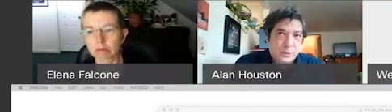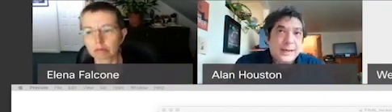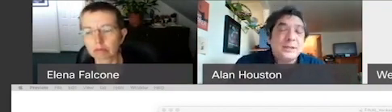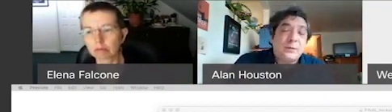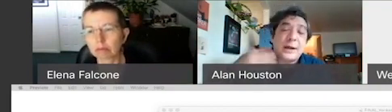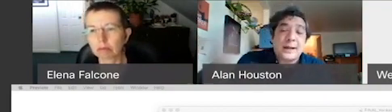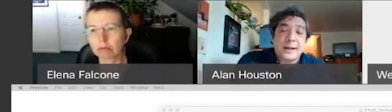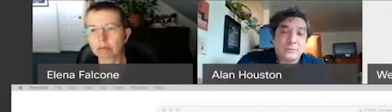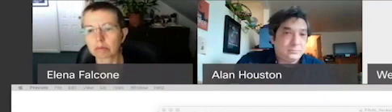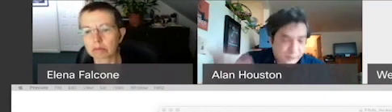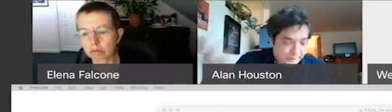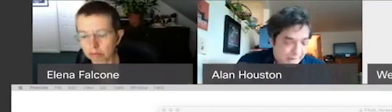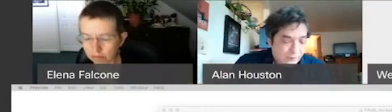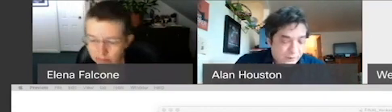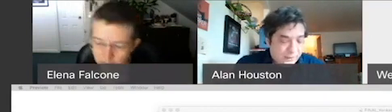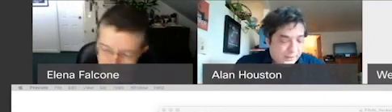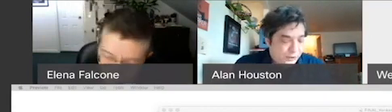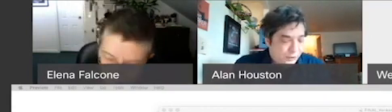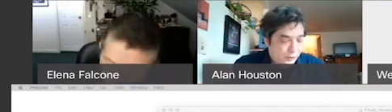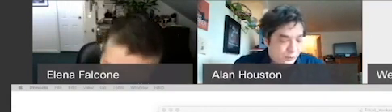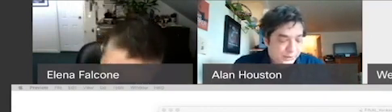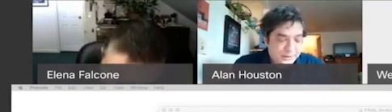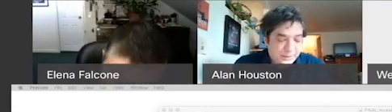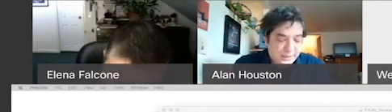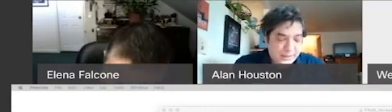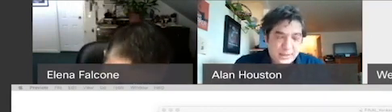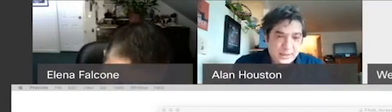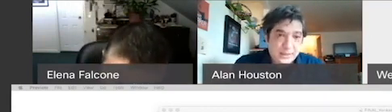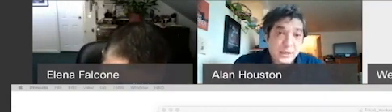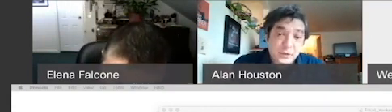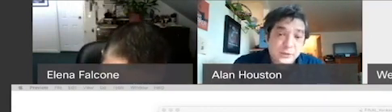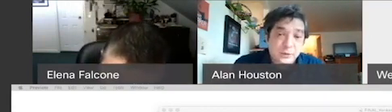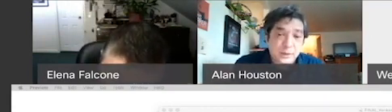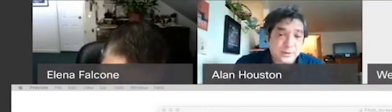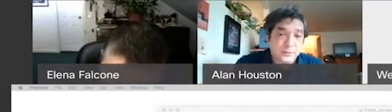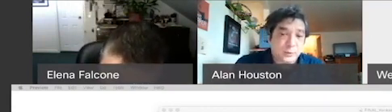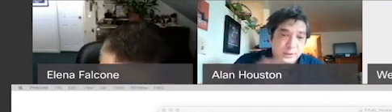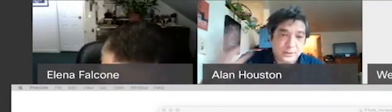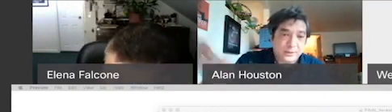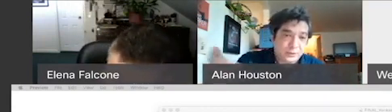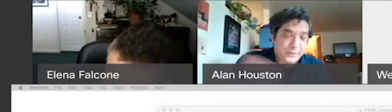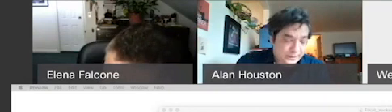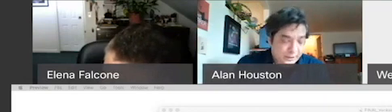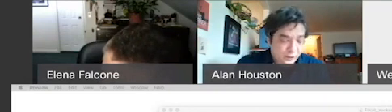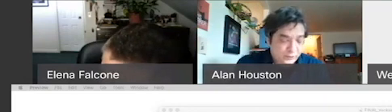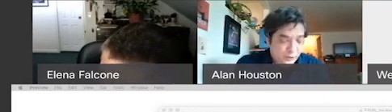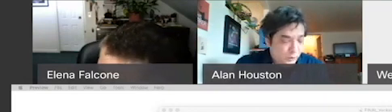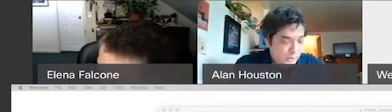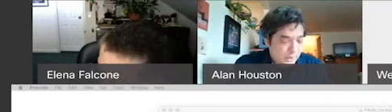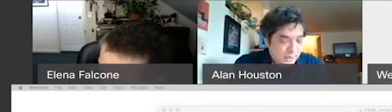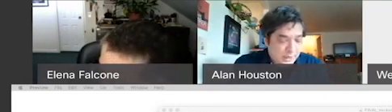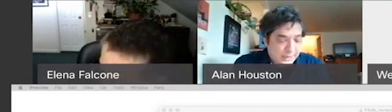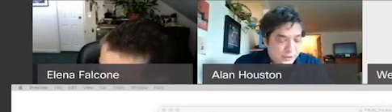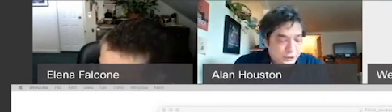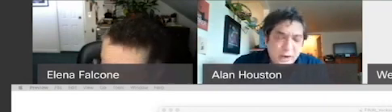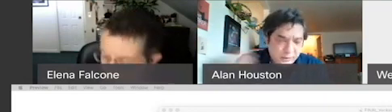invite really everybody to participate in an interview, and this would be a Zoom-based interview, to share